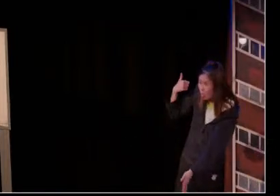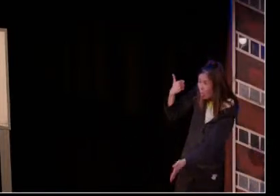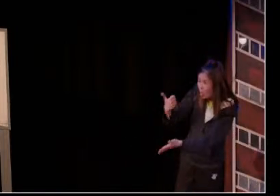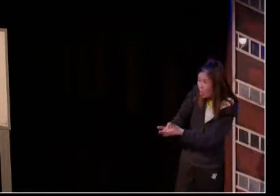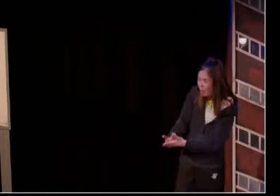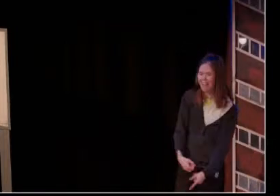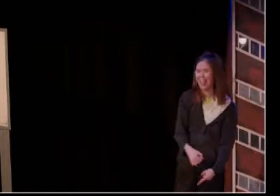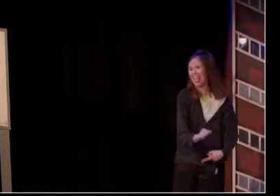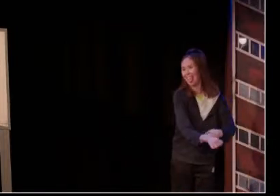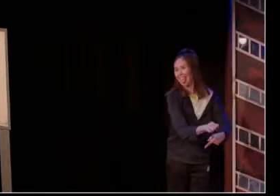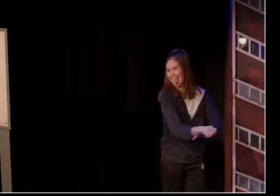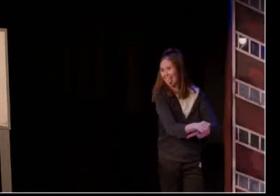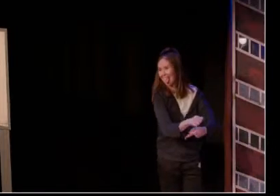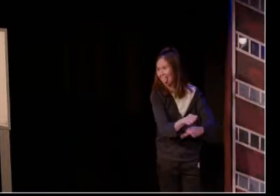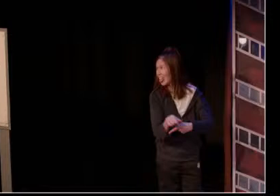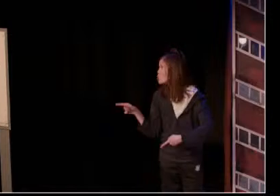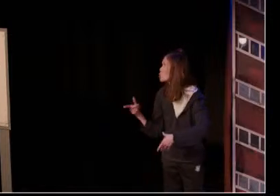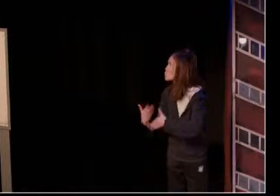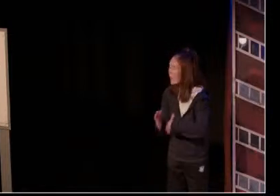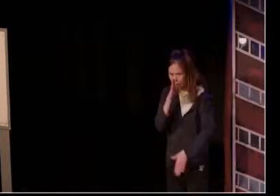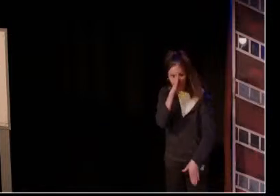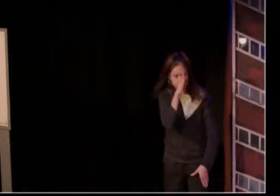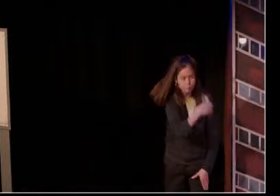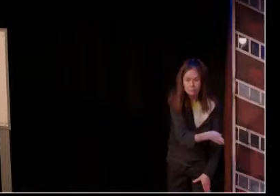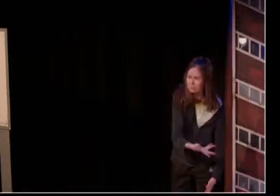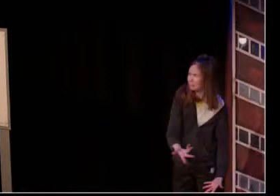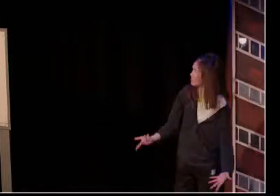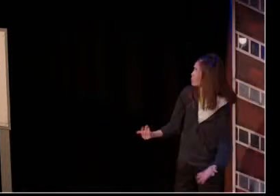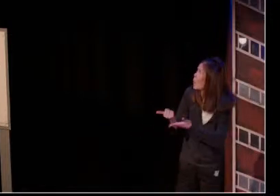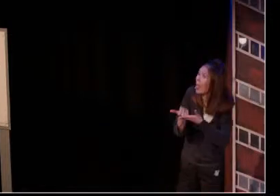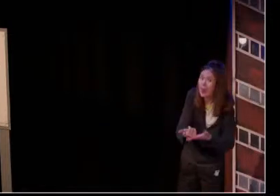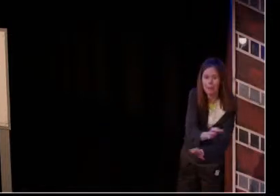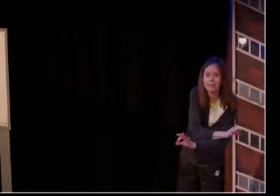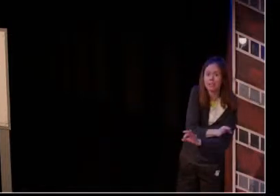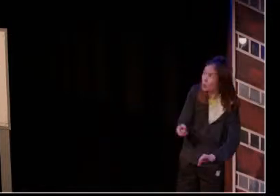you will never do him good. No good at all.